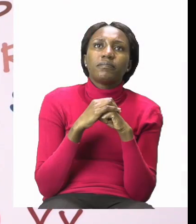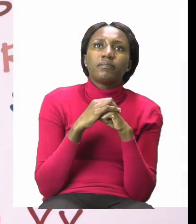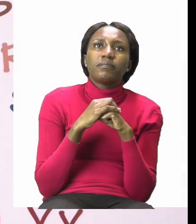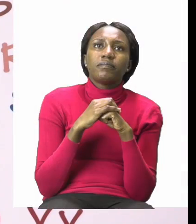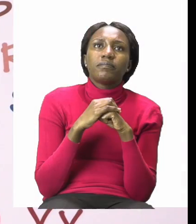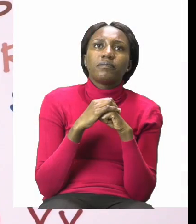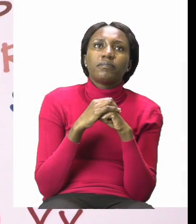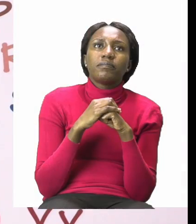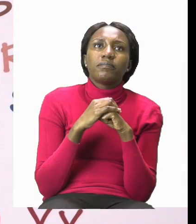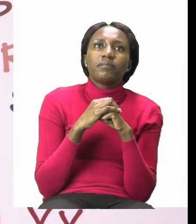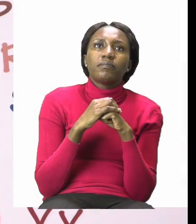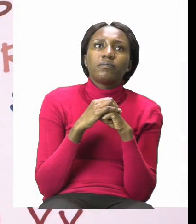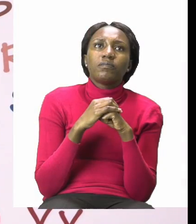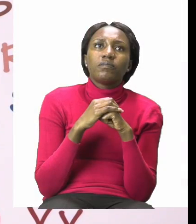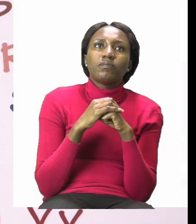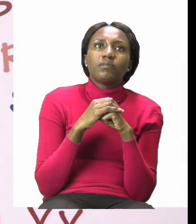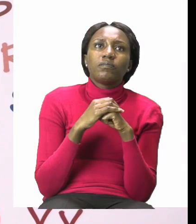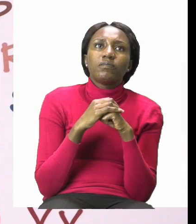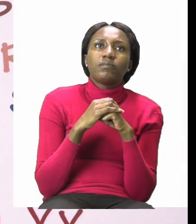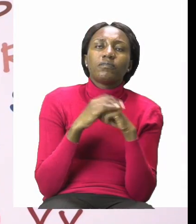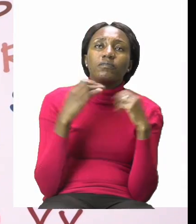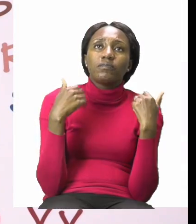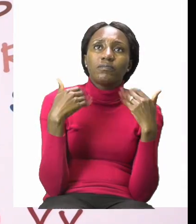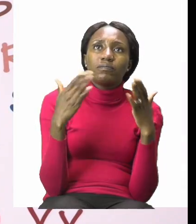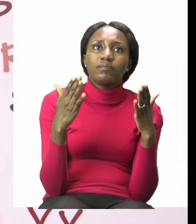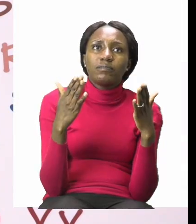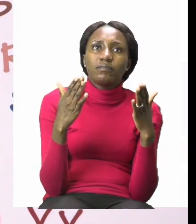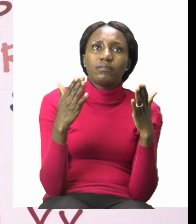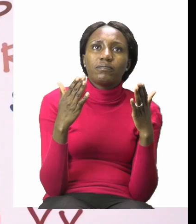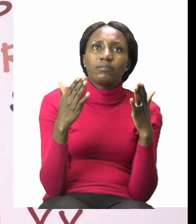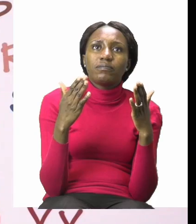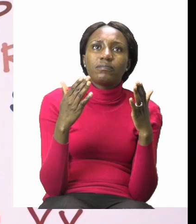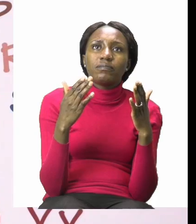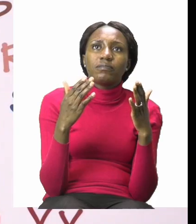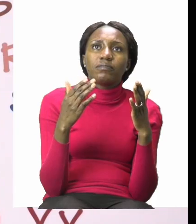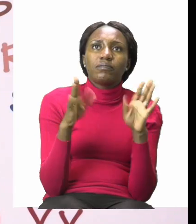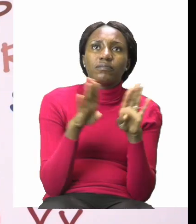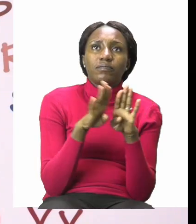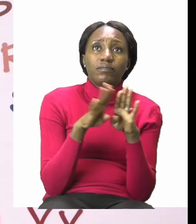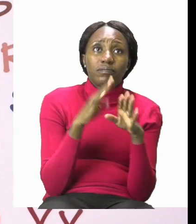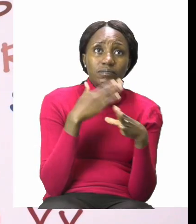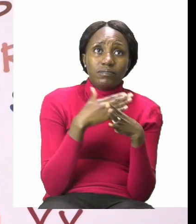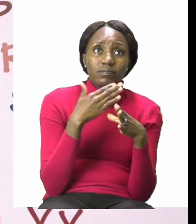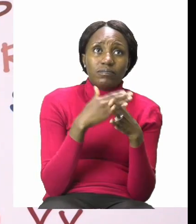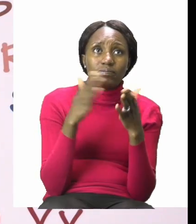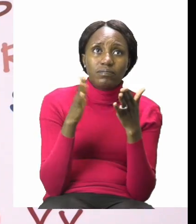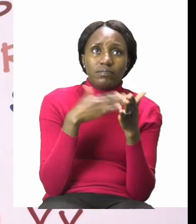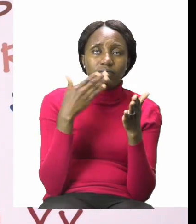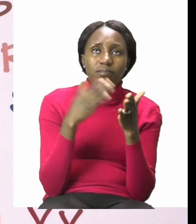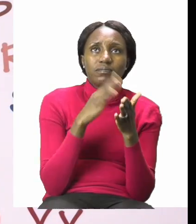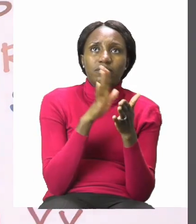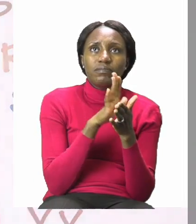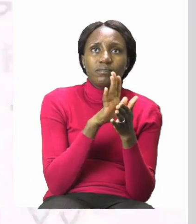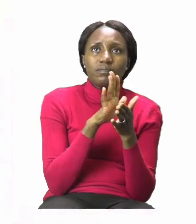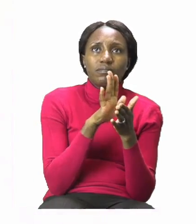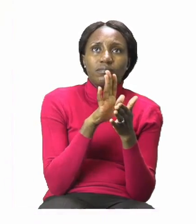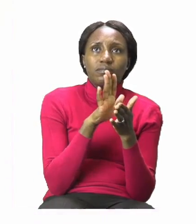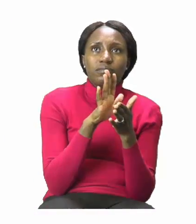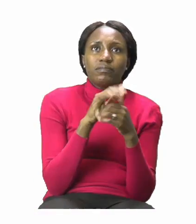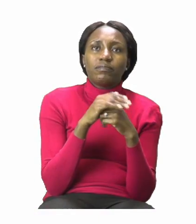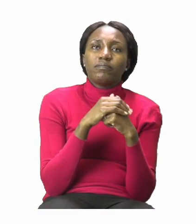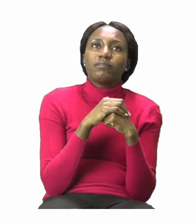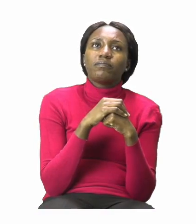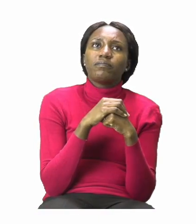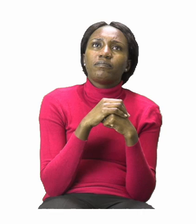Now boys and girls, let us begin our lesson by doing an activity on page 5. On